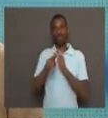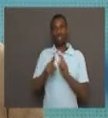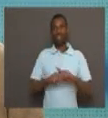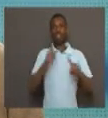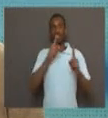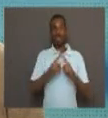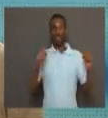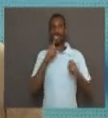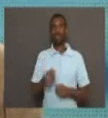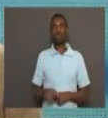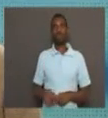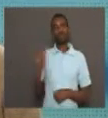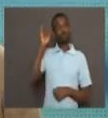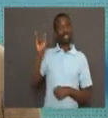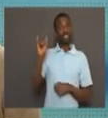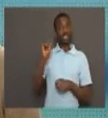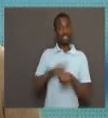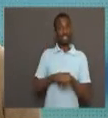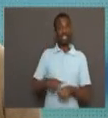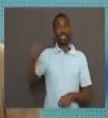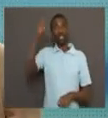the time.